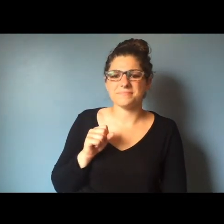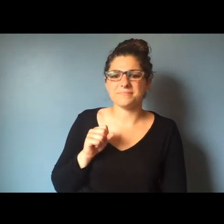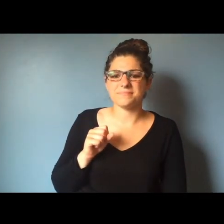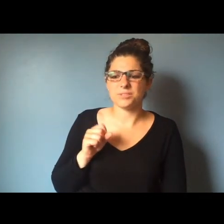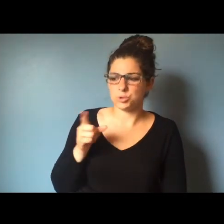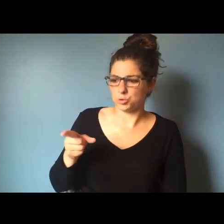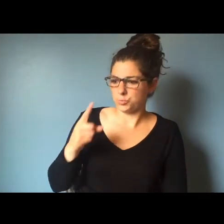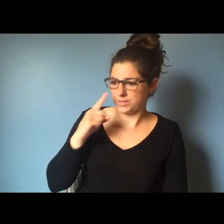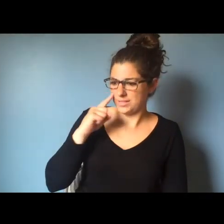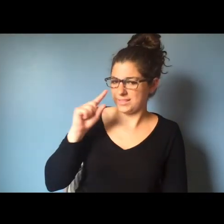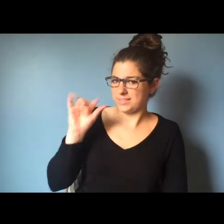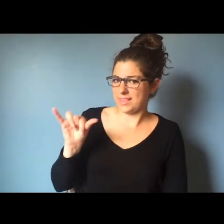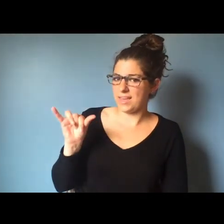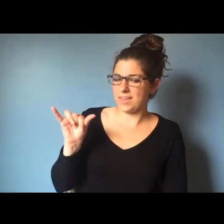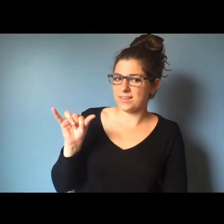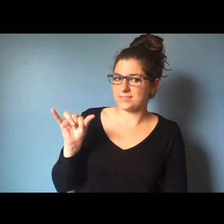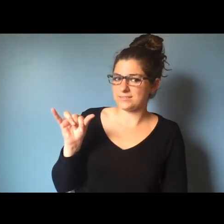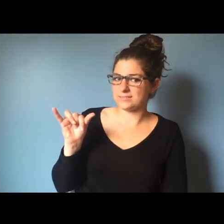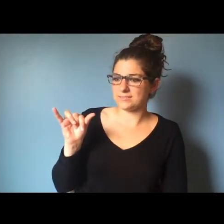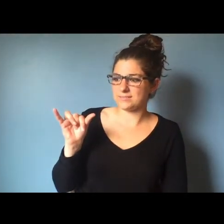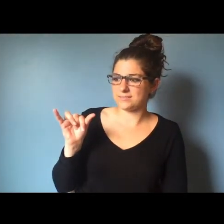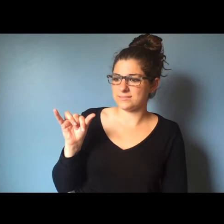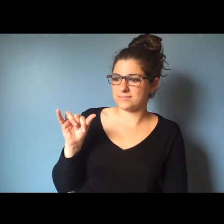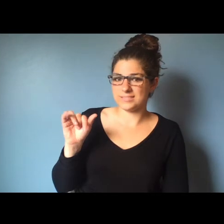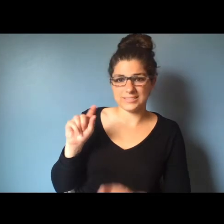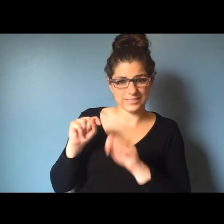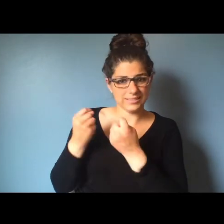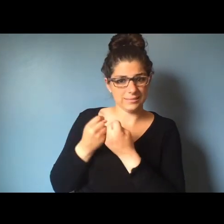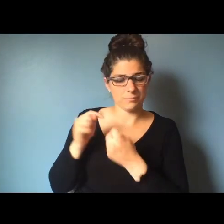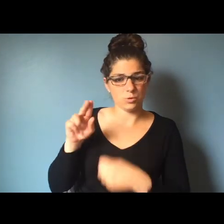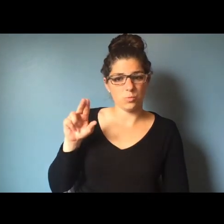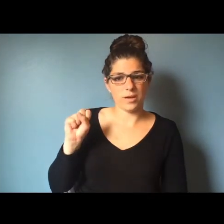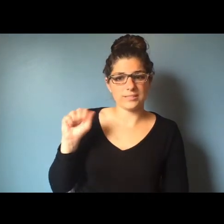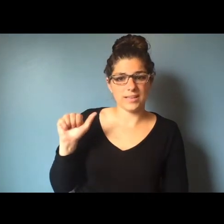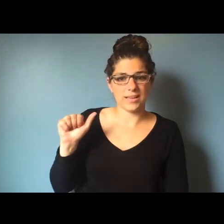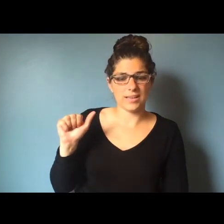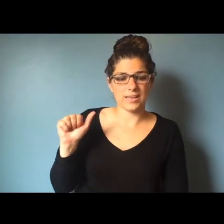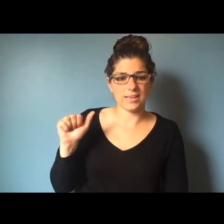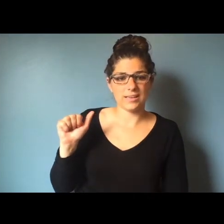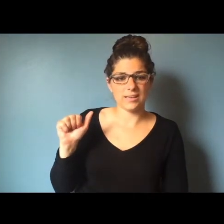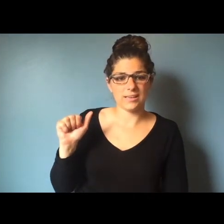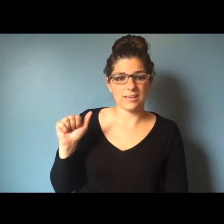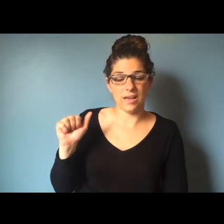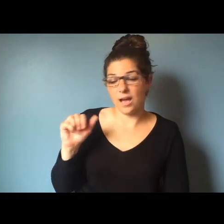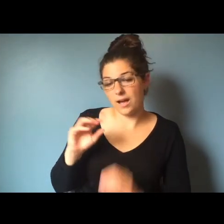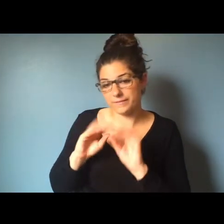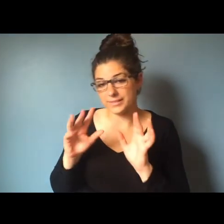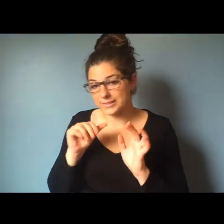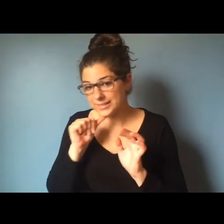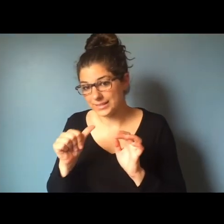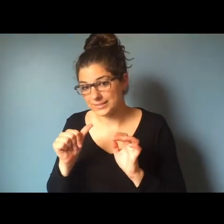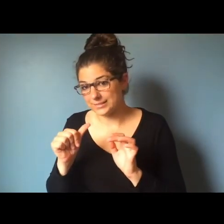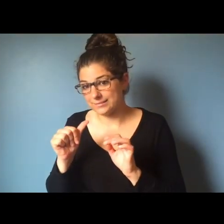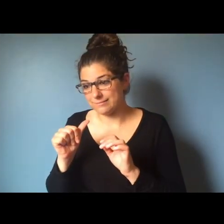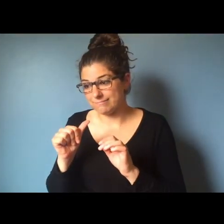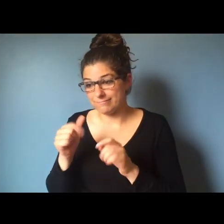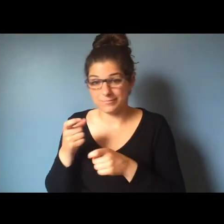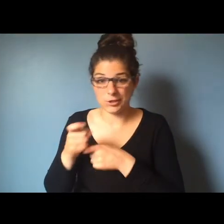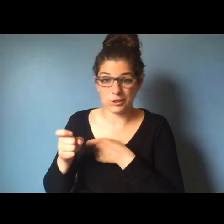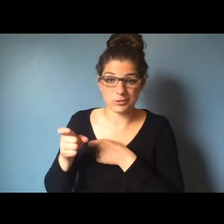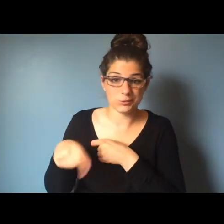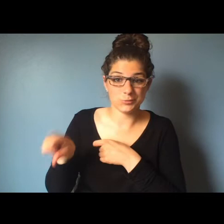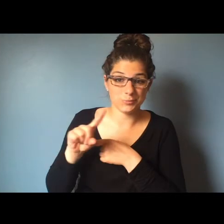do you think that puts Team USA I mean, obviously it doesn't hinder you guys because you guys